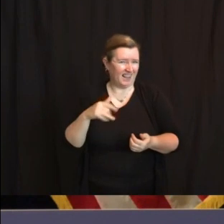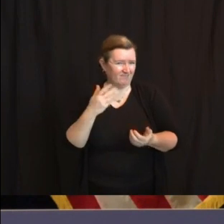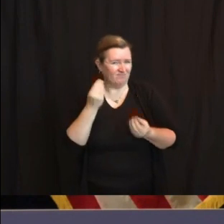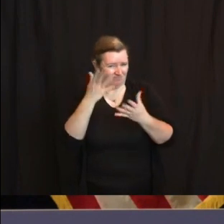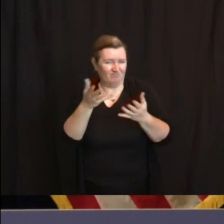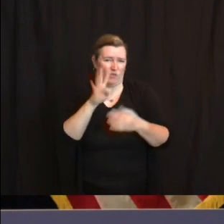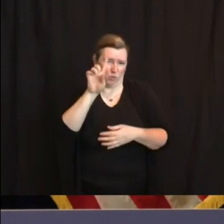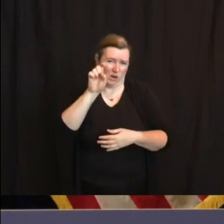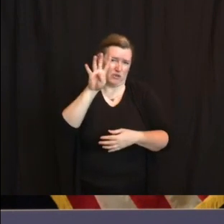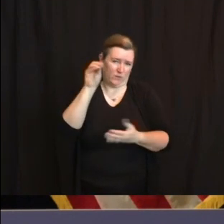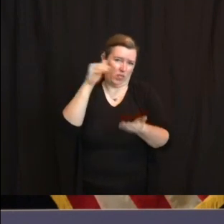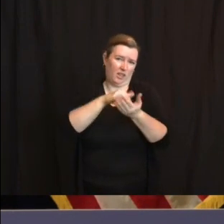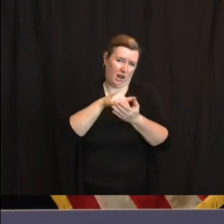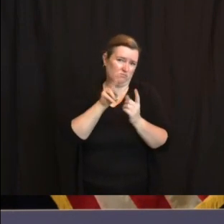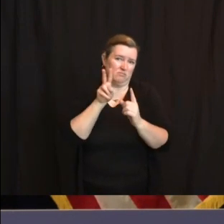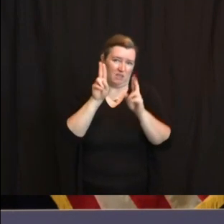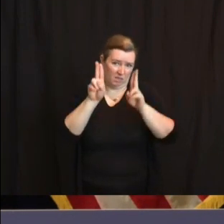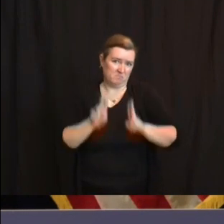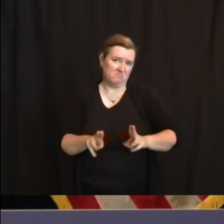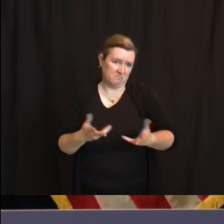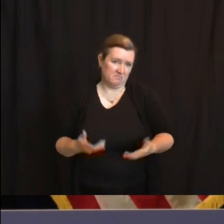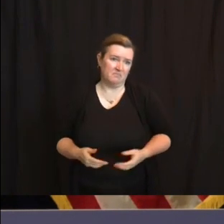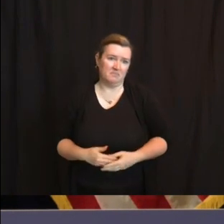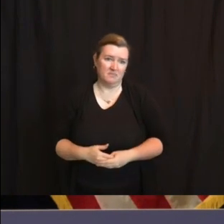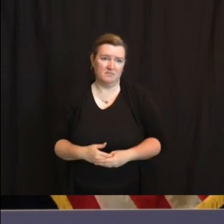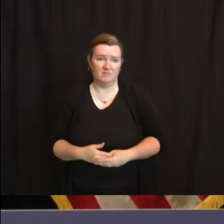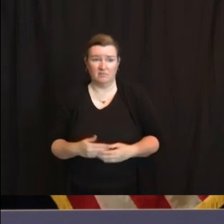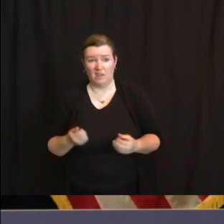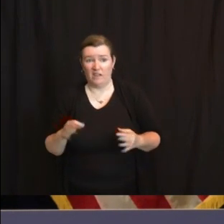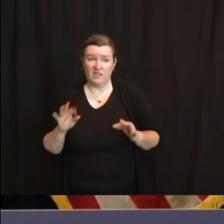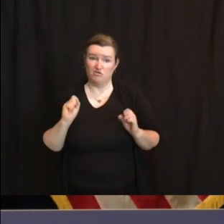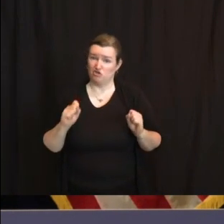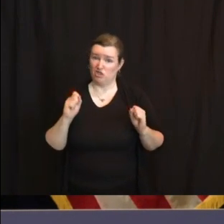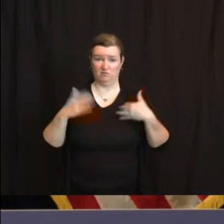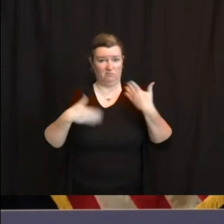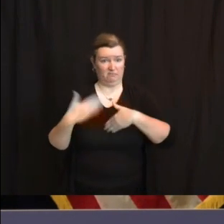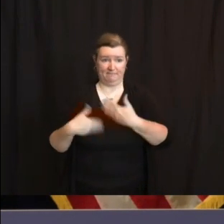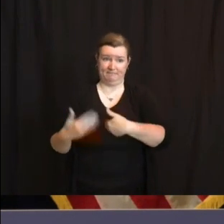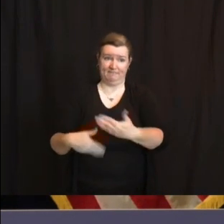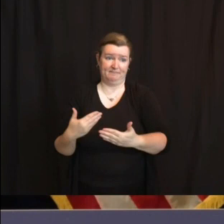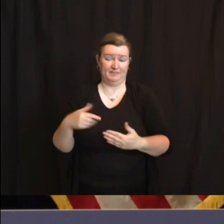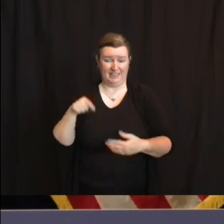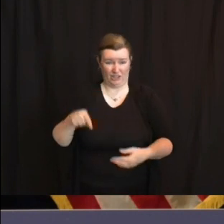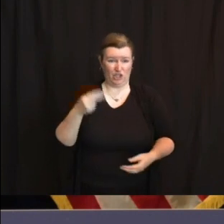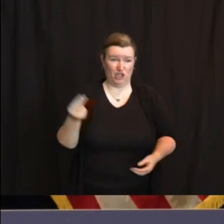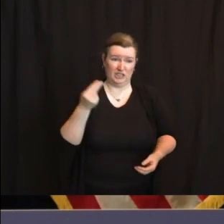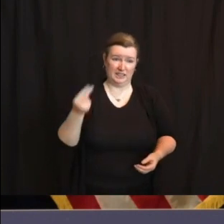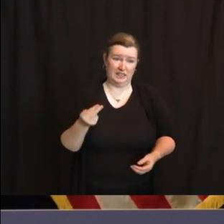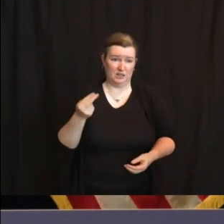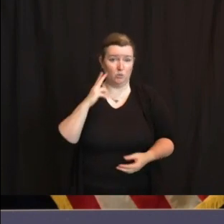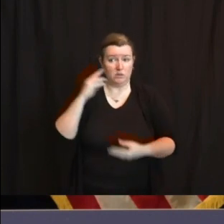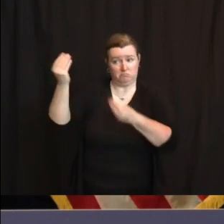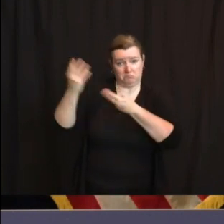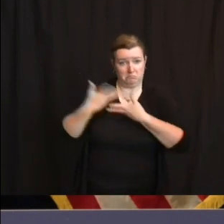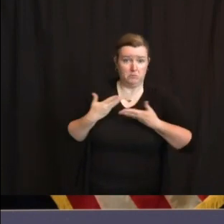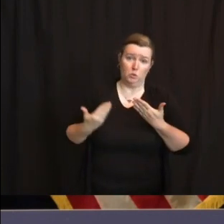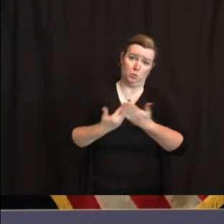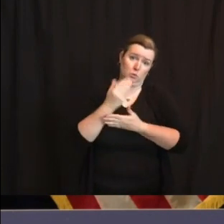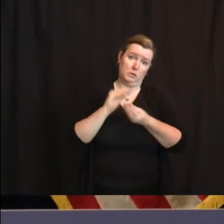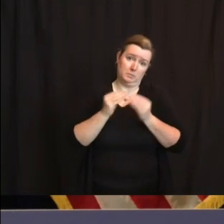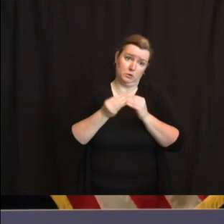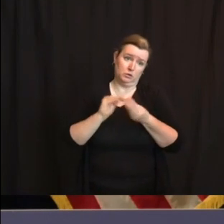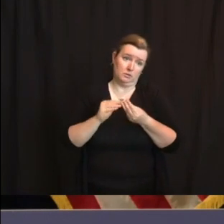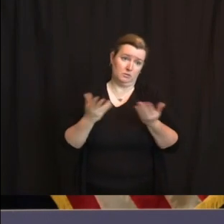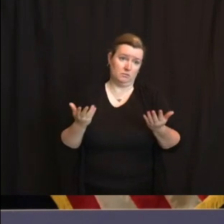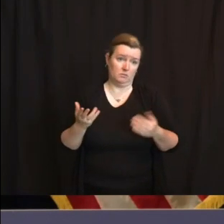that's in process. We won't get a new set of numbers released until Thursday, which is the norm for unemployment, not just in